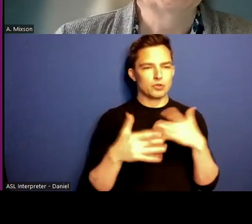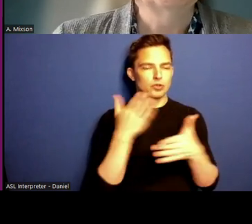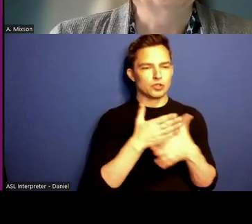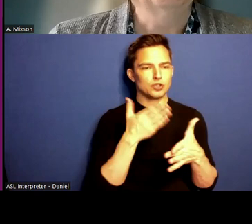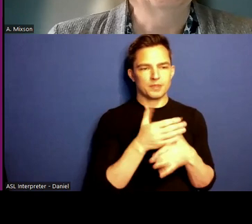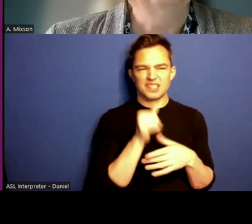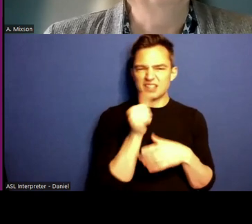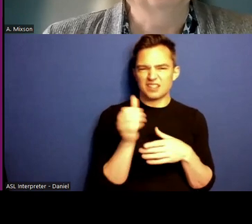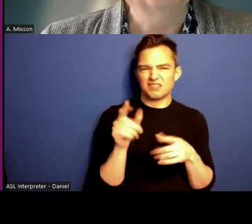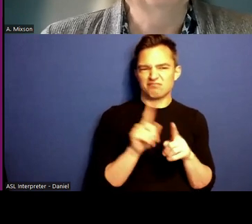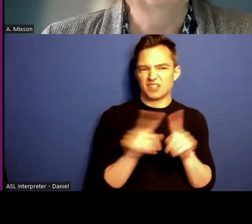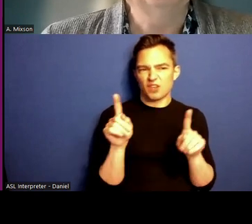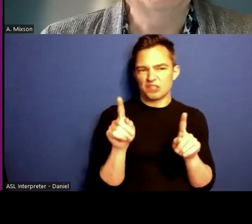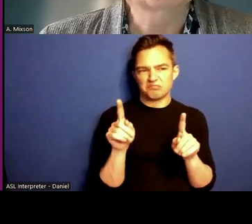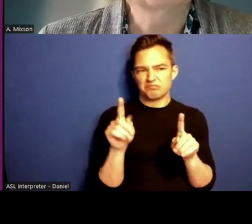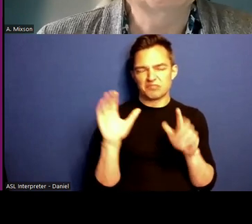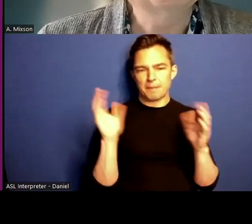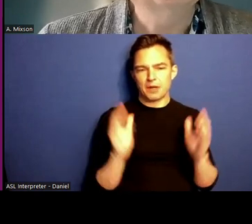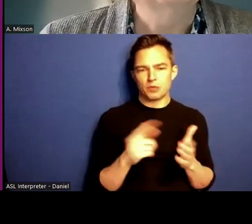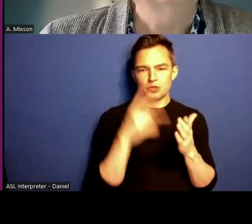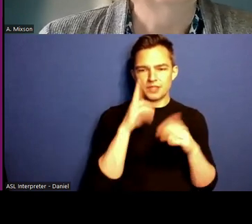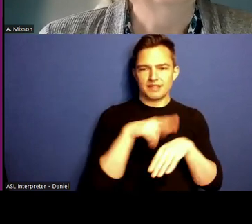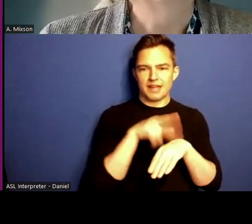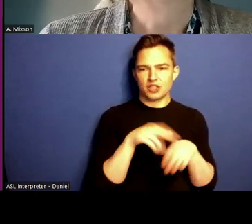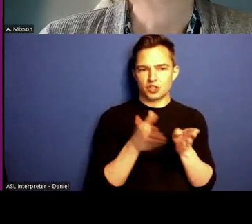from what you see nationally.